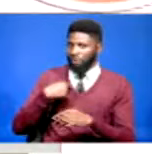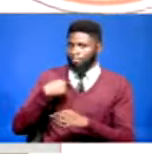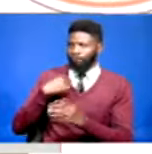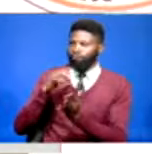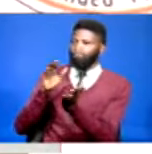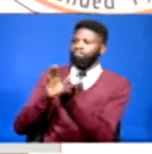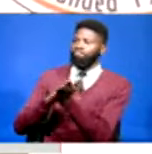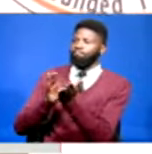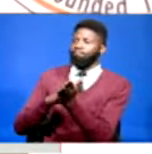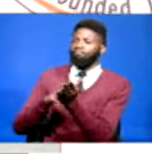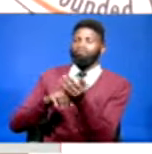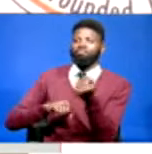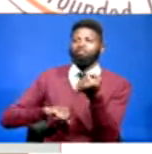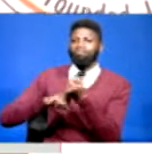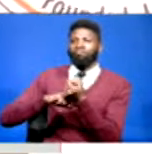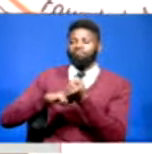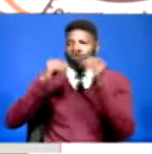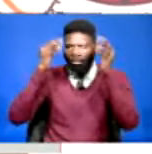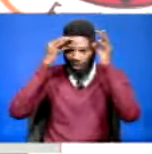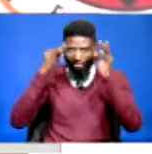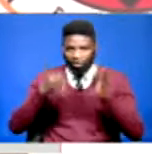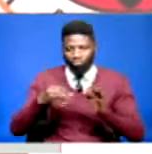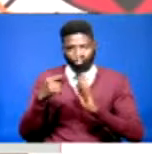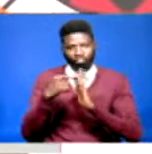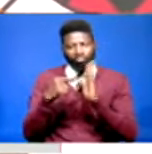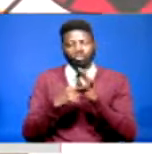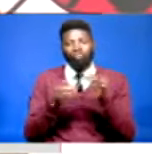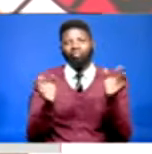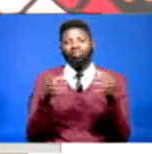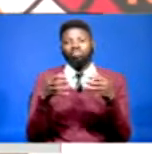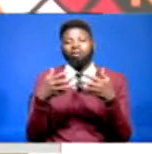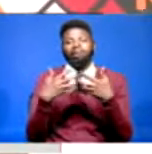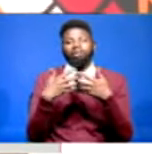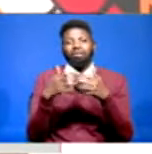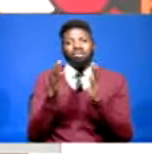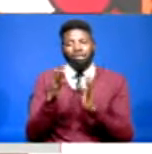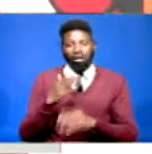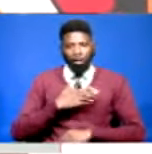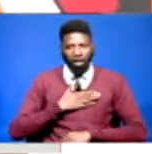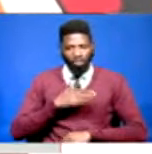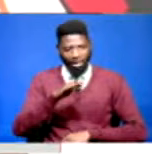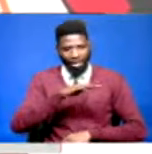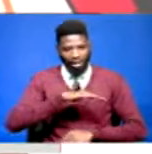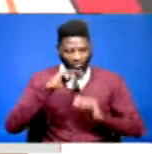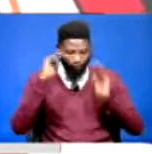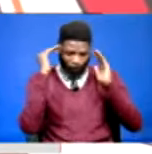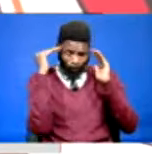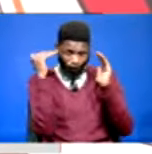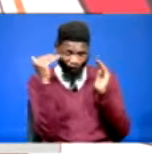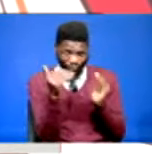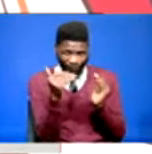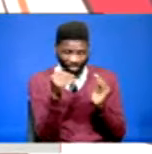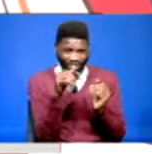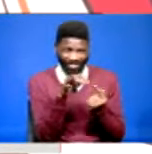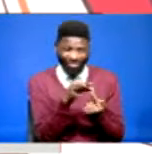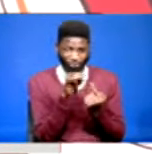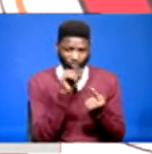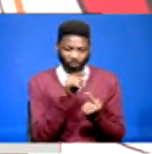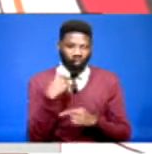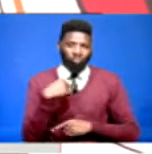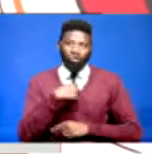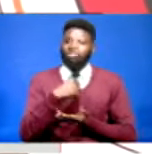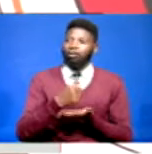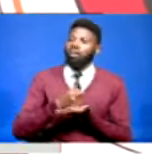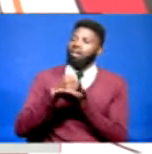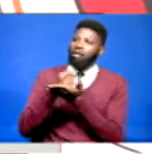engineers have made. And in our area of specialization, we are going to help them to be able to move